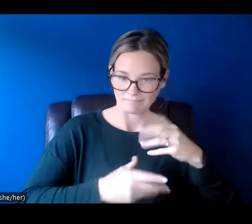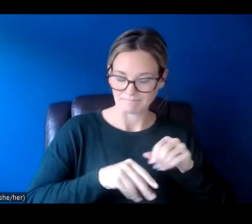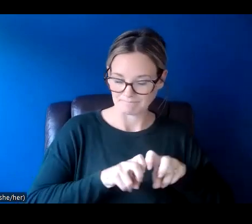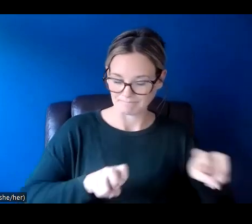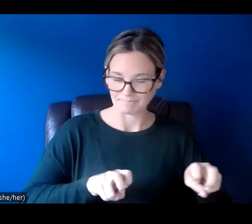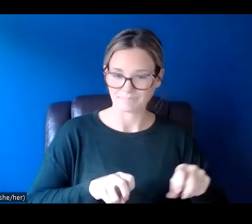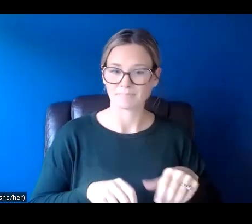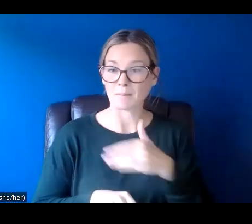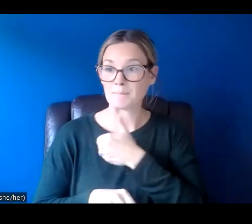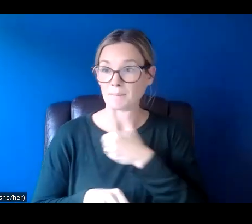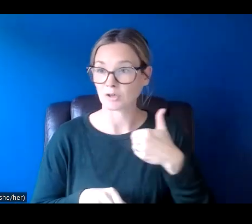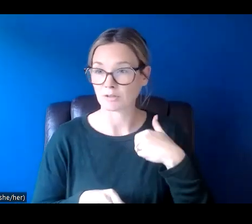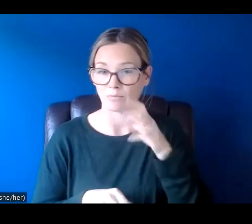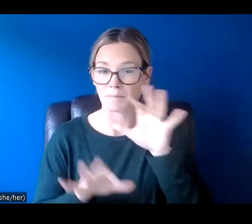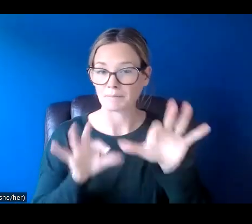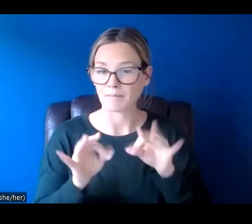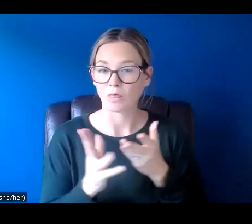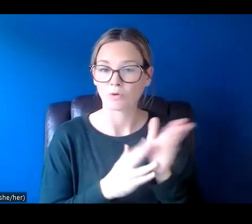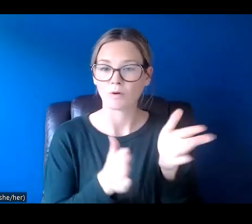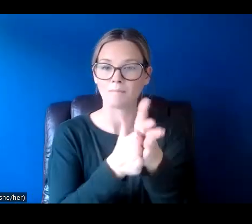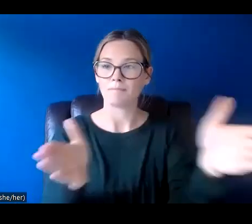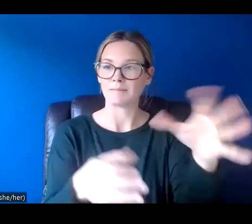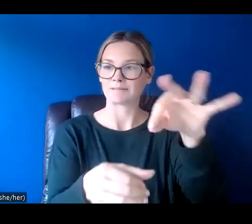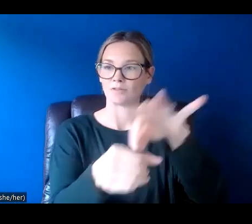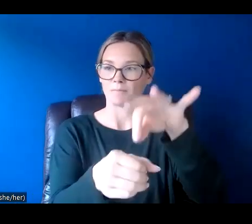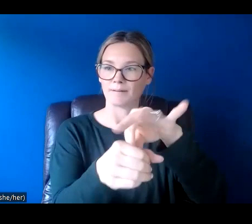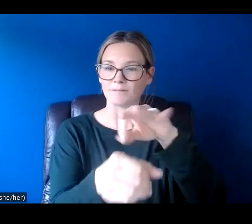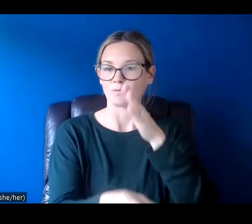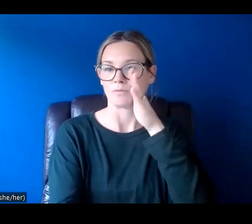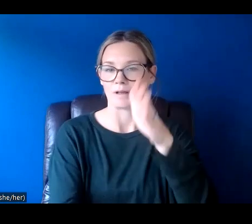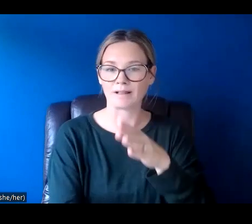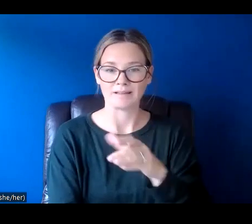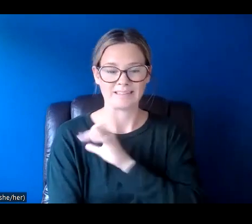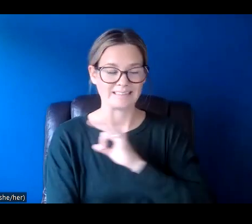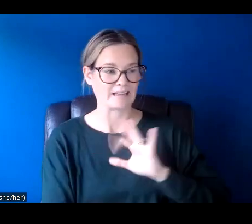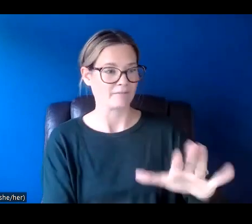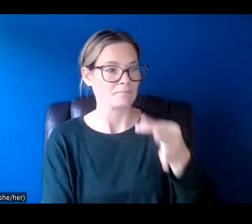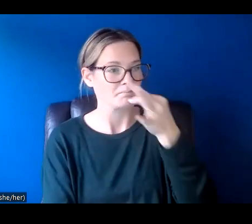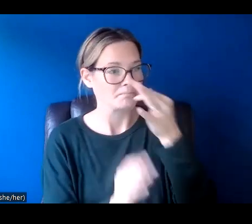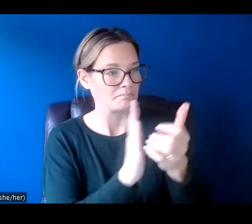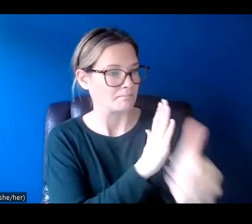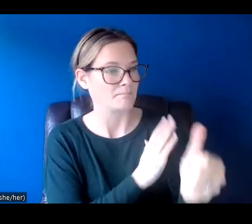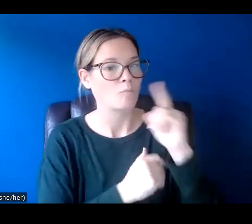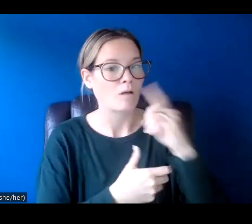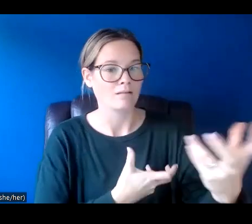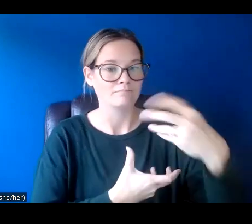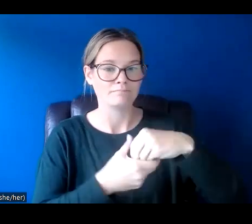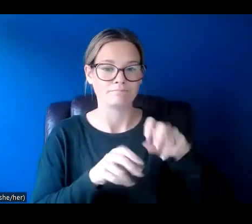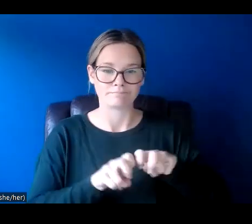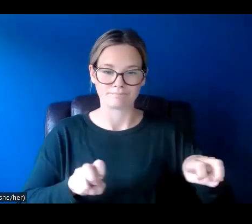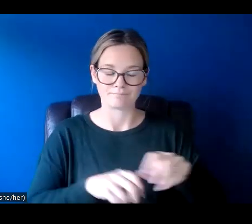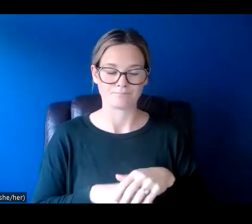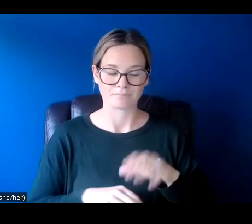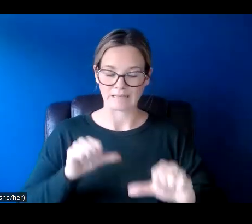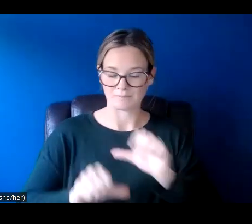of the peer assessment committee will be chosen through public nominations and staff expertise. Assessment committees are